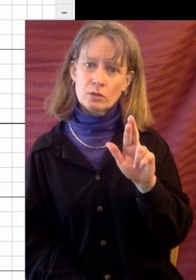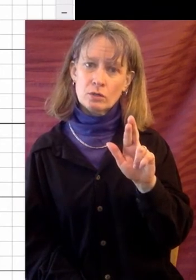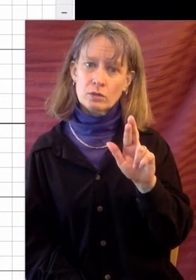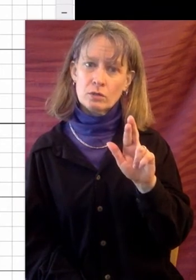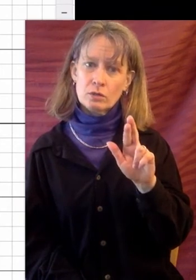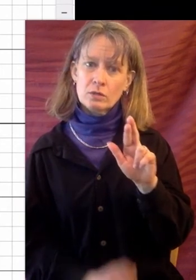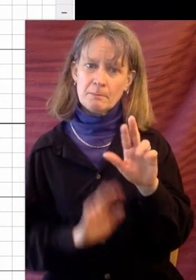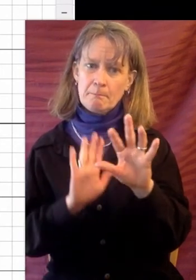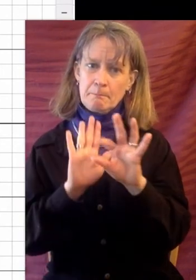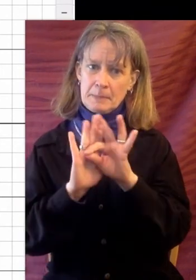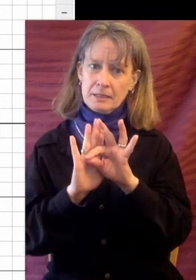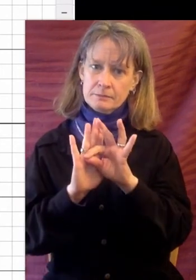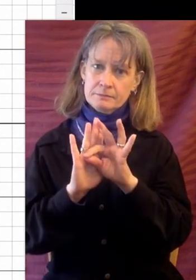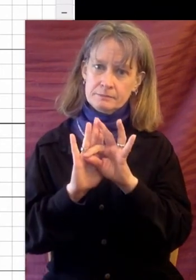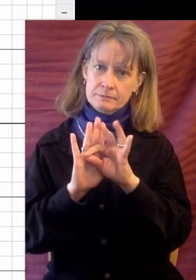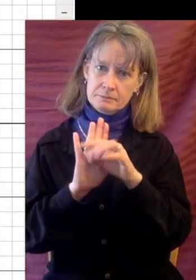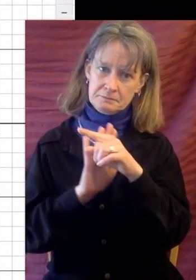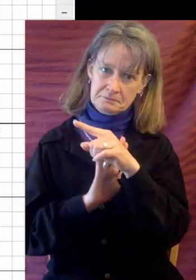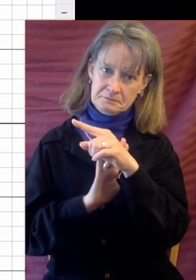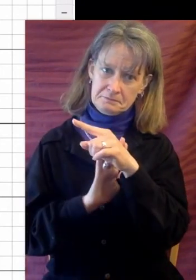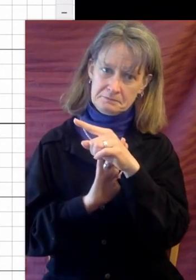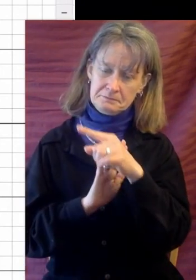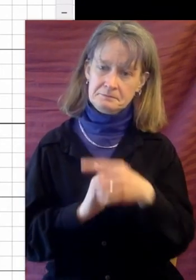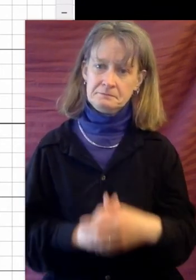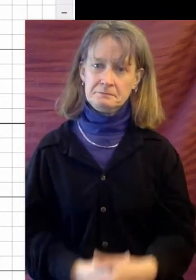I'm going to click on the gear.